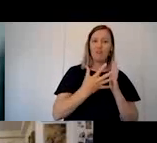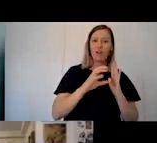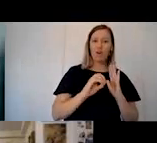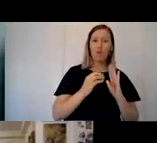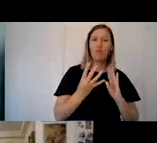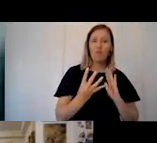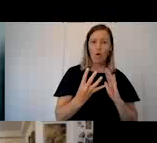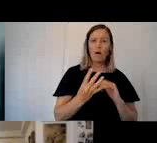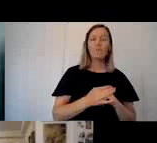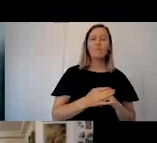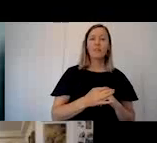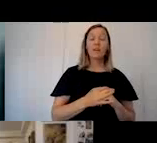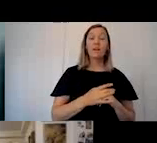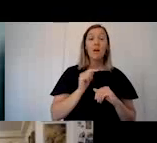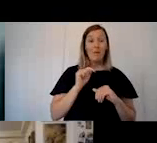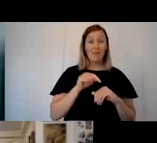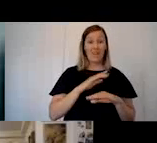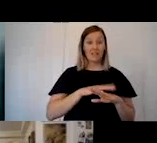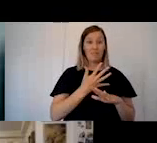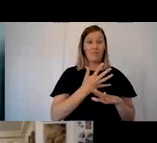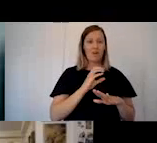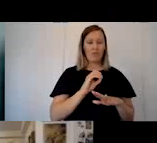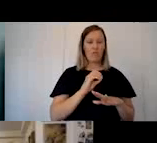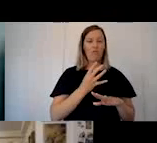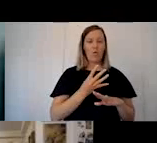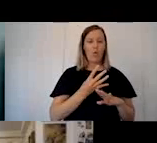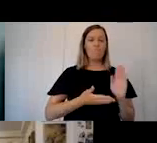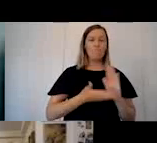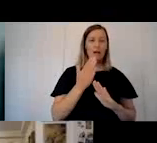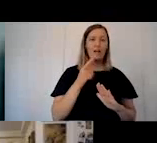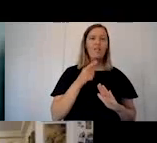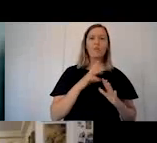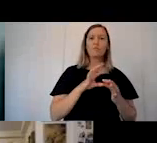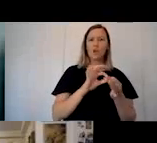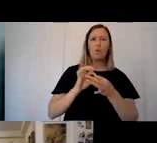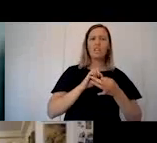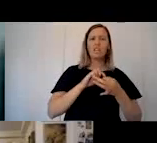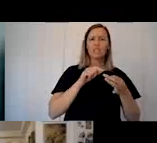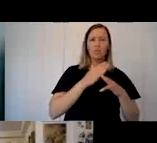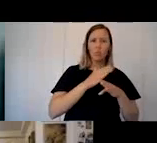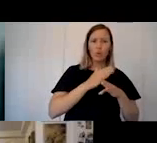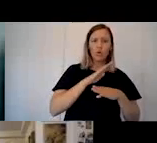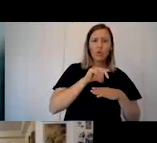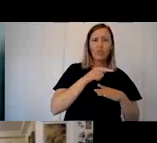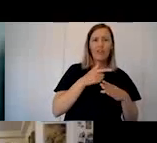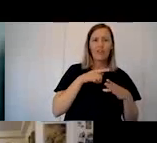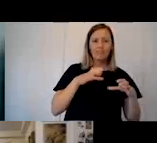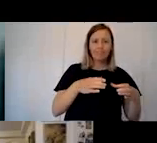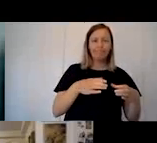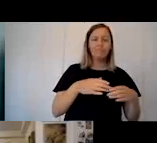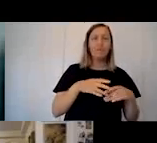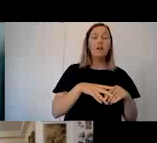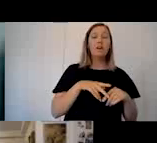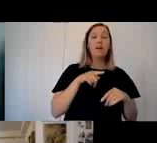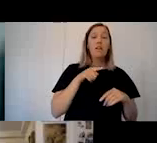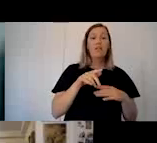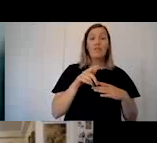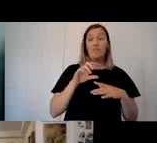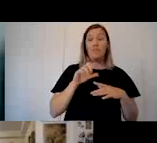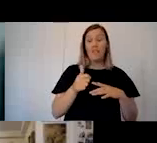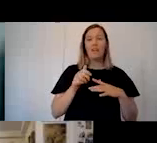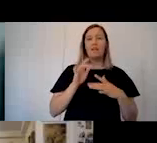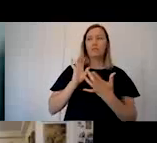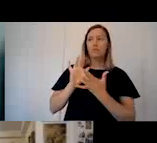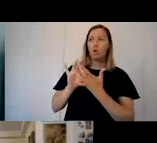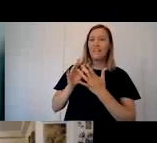when 504 came through, and it was such a coalition that worked on that, that's when the Leadership Conference was approached